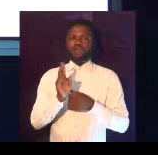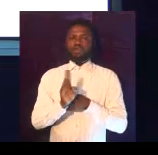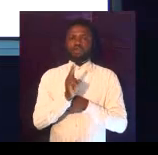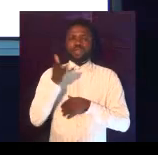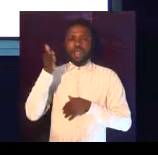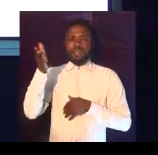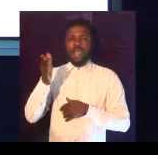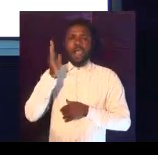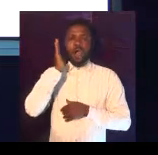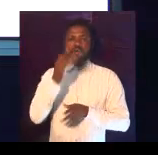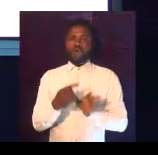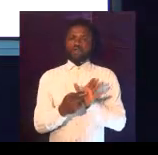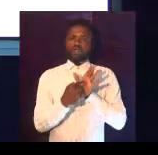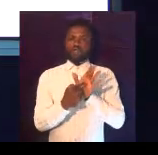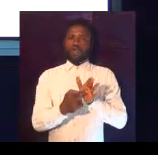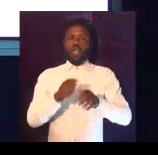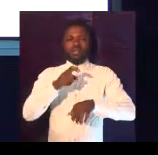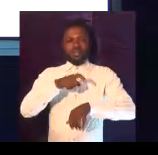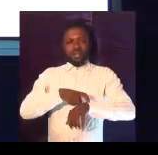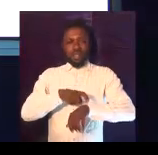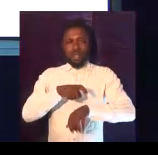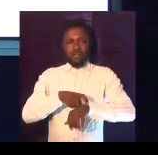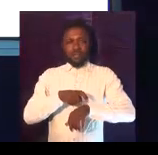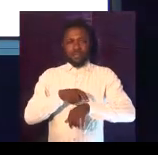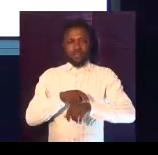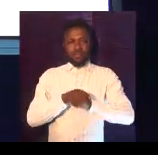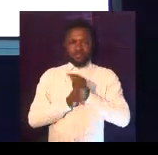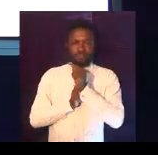used here, will show time.